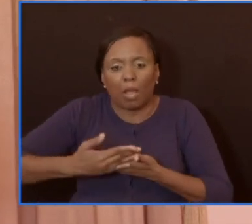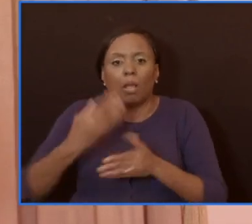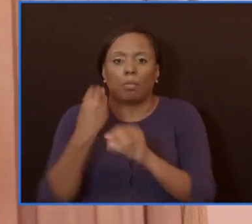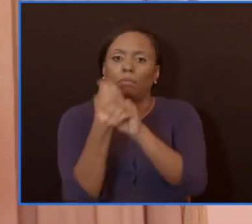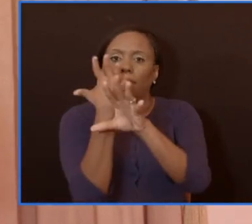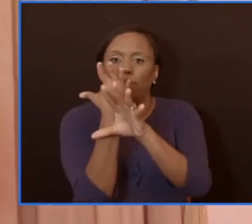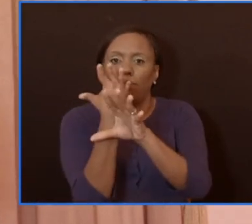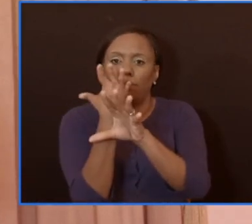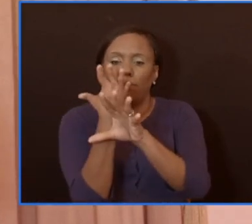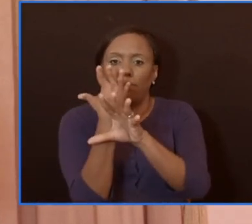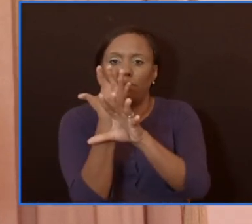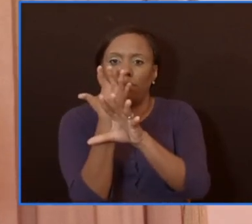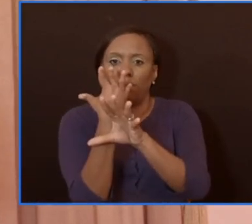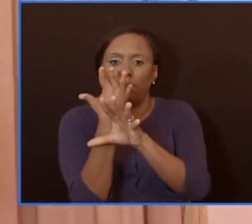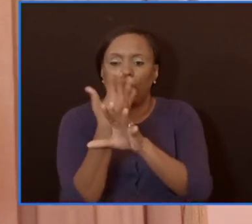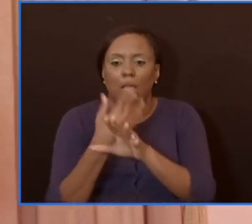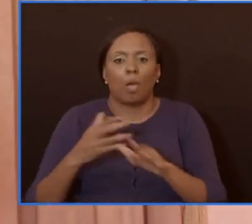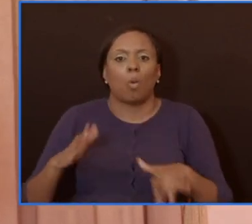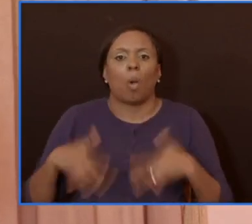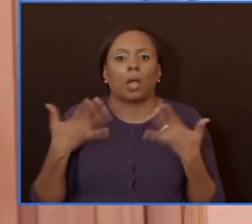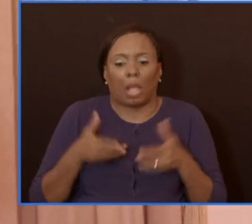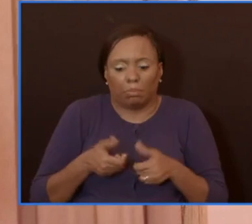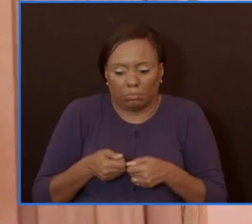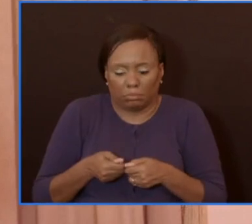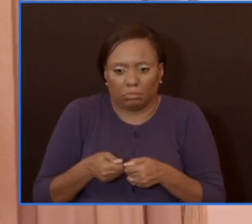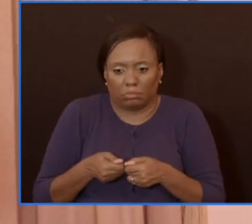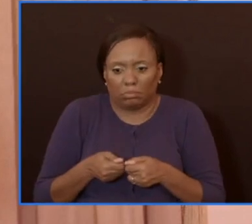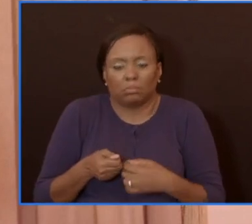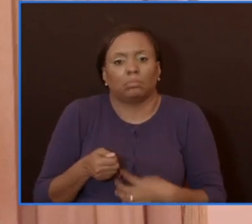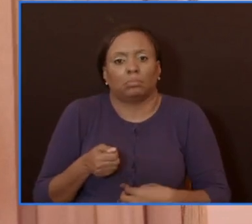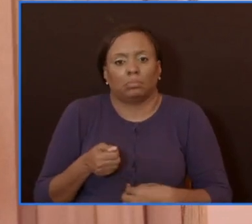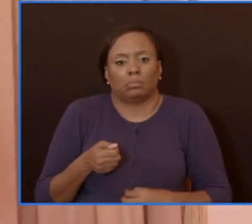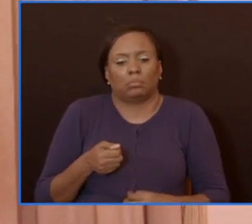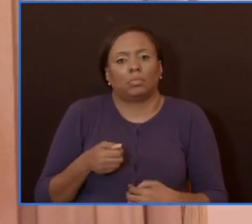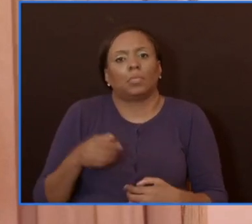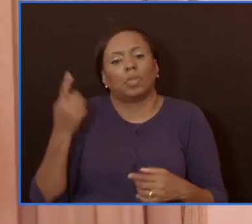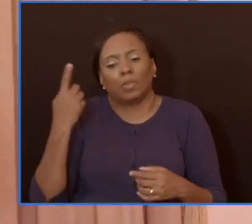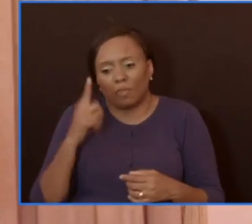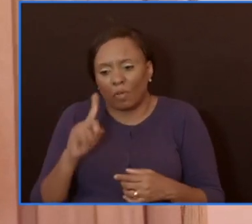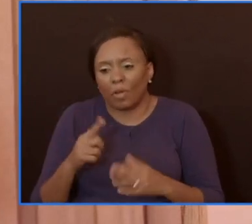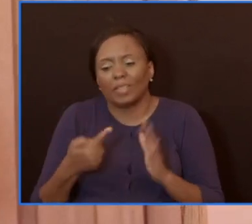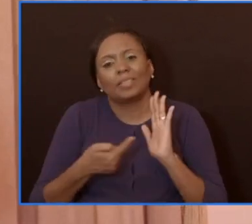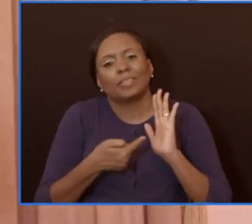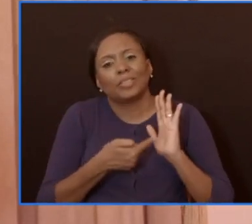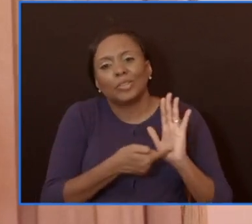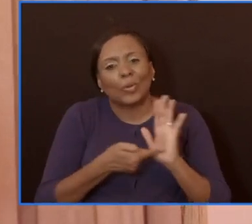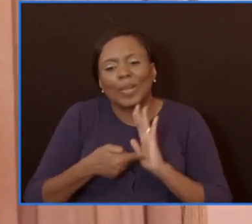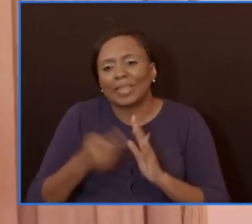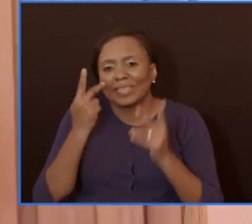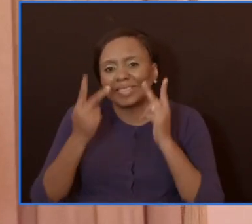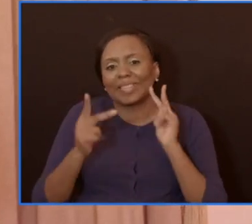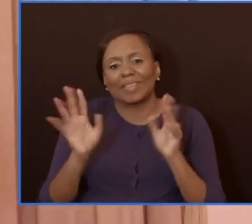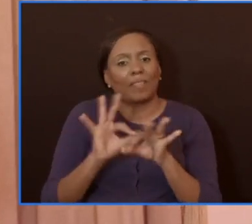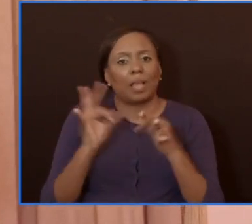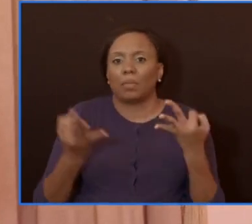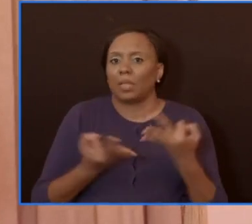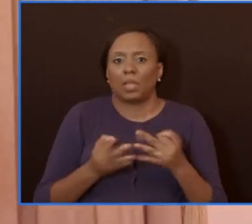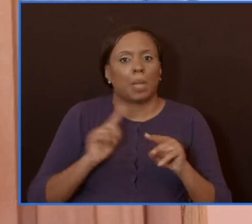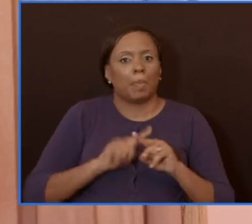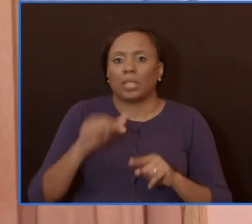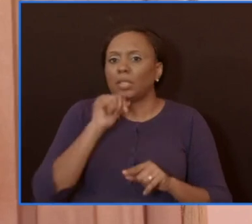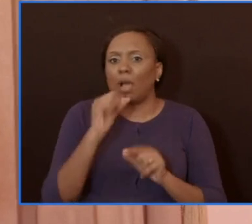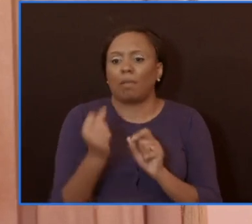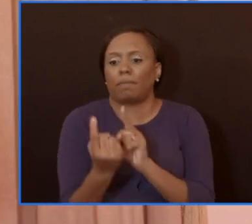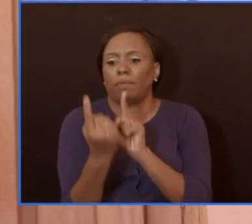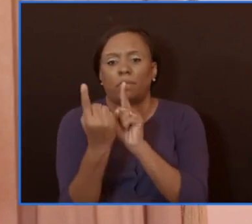we know them all. But we don't want people to be deprived of the comfort of their family or the pictures of their family. In fact,